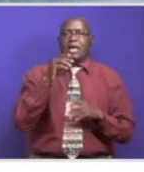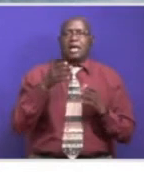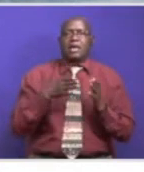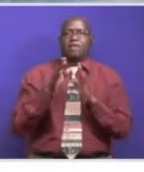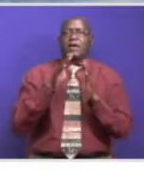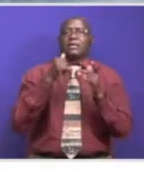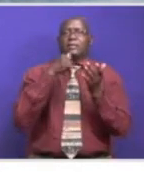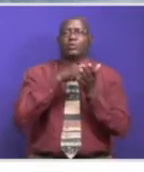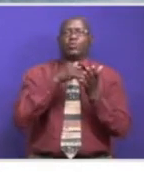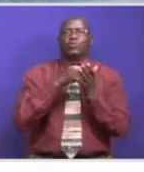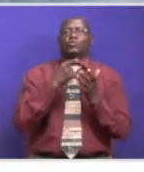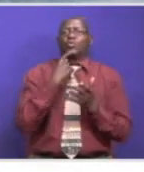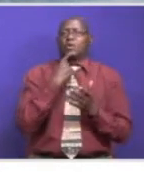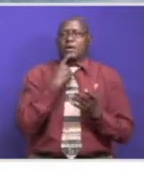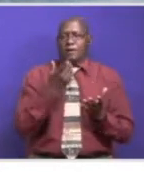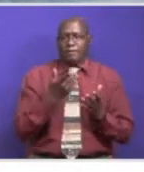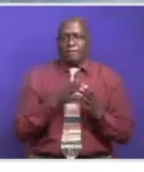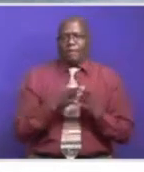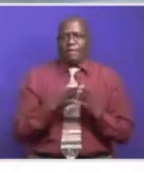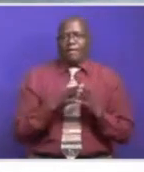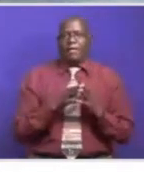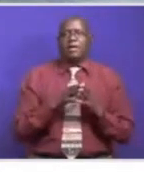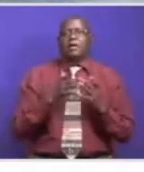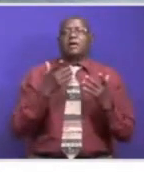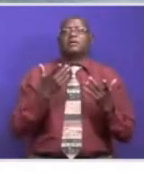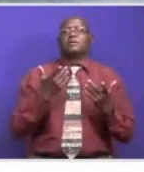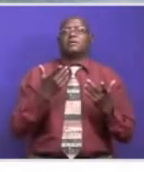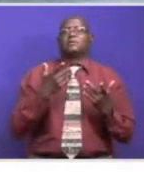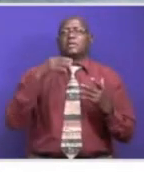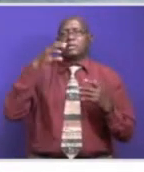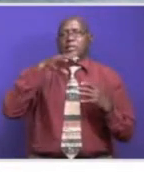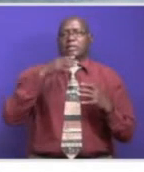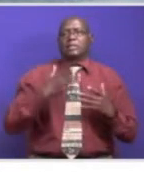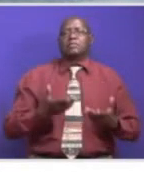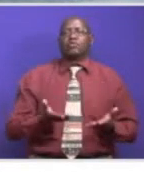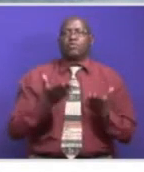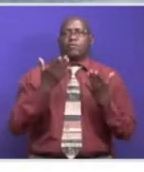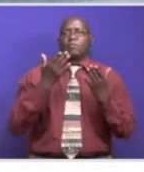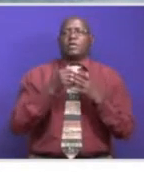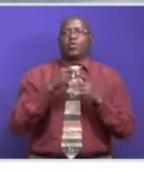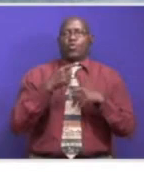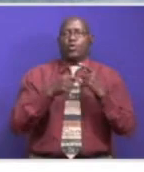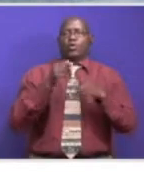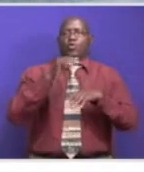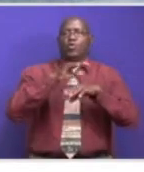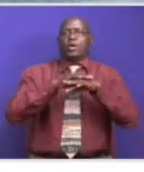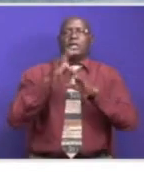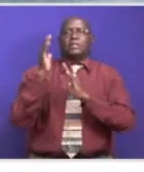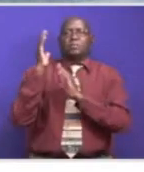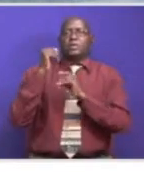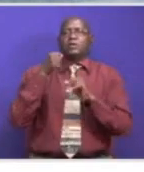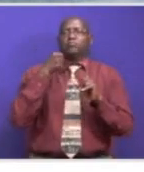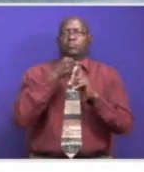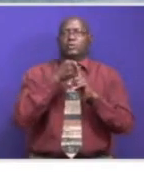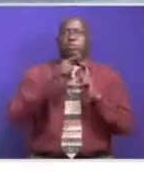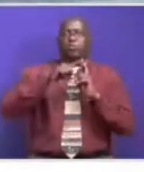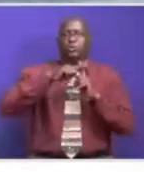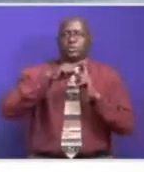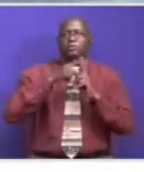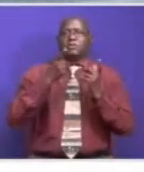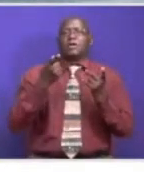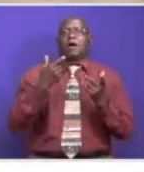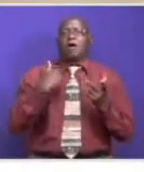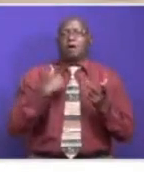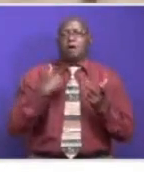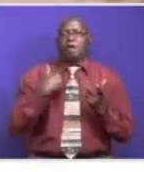vegetation condition also showed slight improvement in March compared to February, with the ongoing rains expected to impact positively on